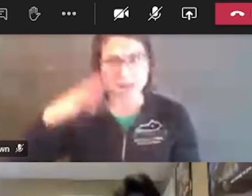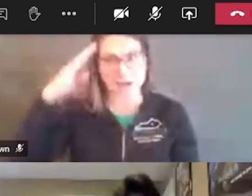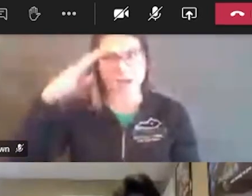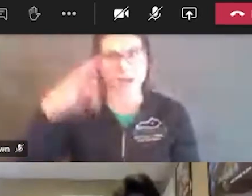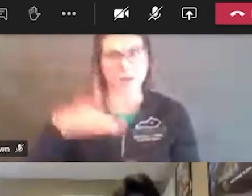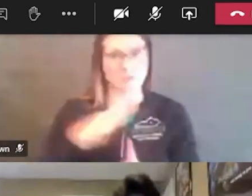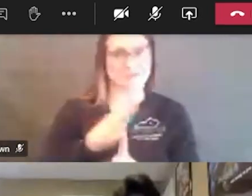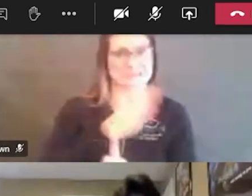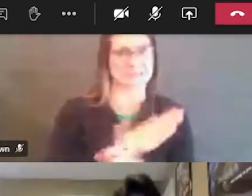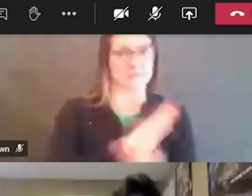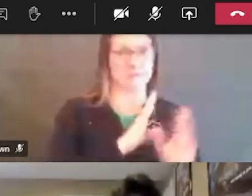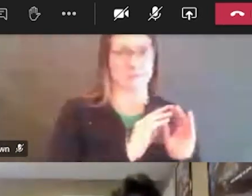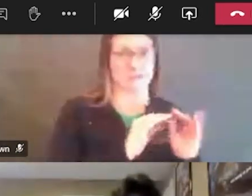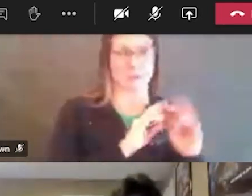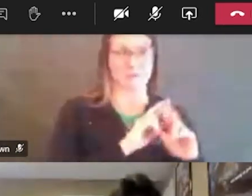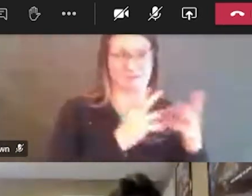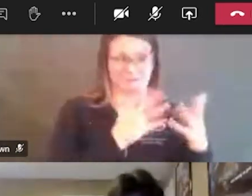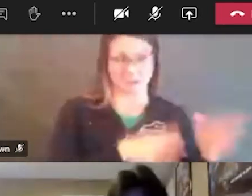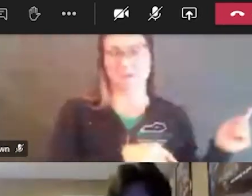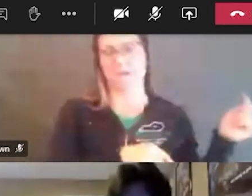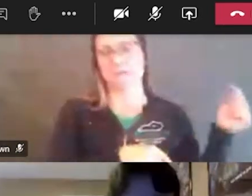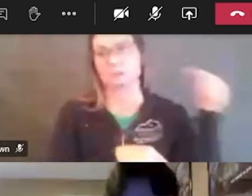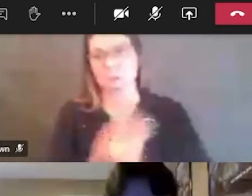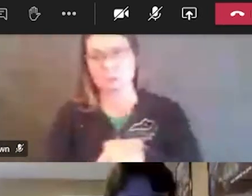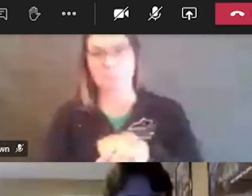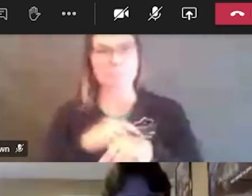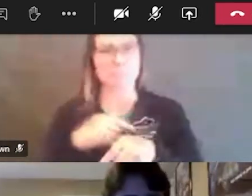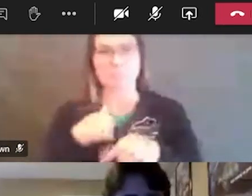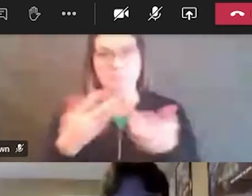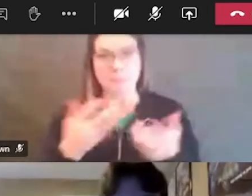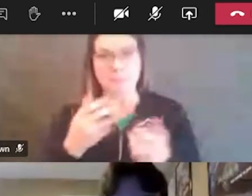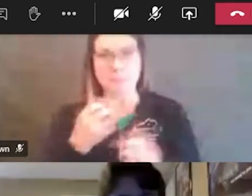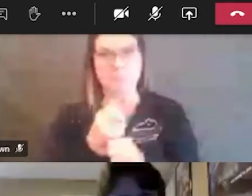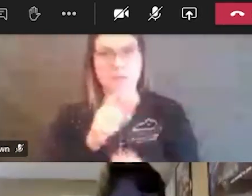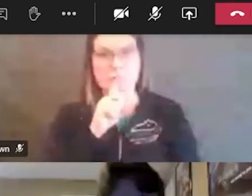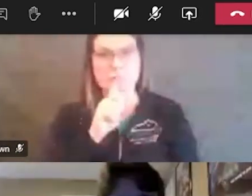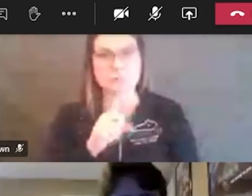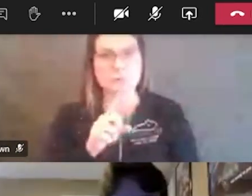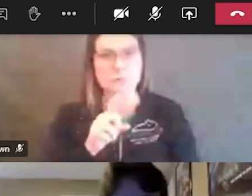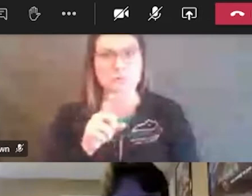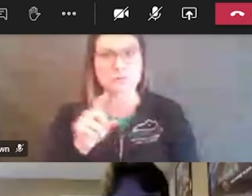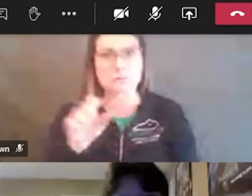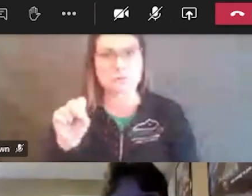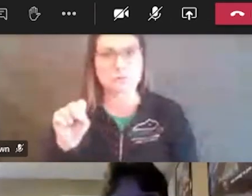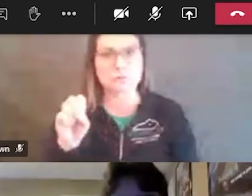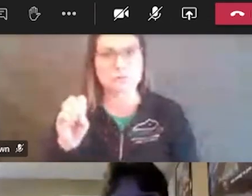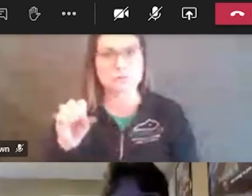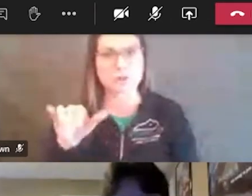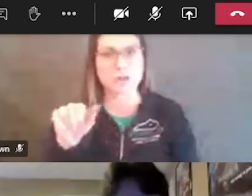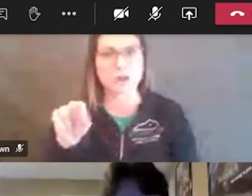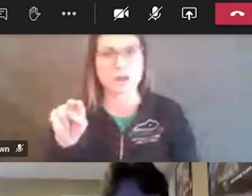meeting. So I just wanted to check in. Is Soyana here today?